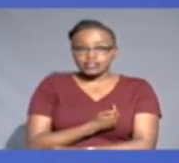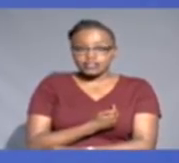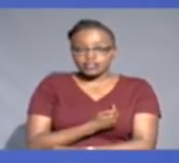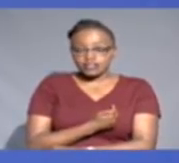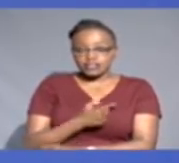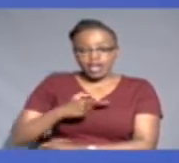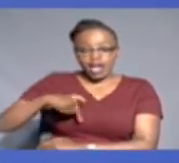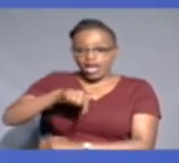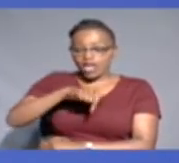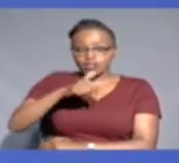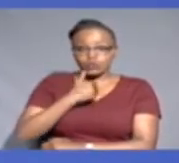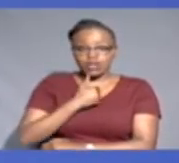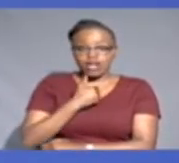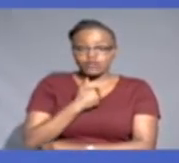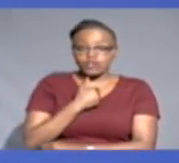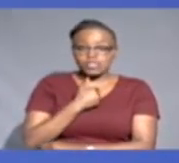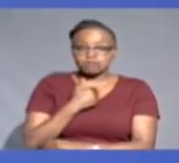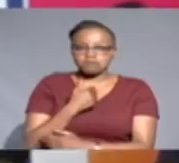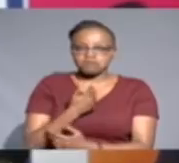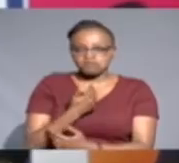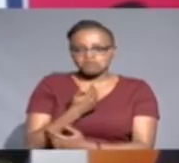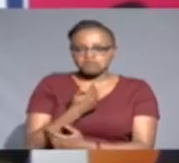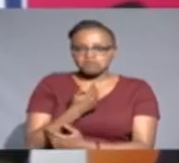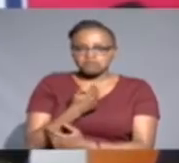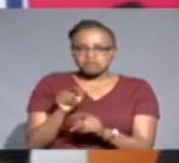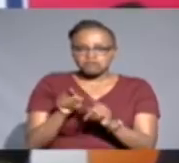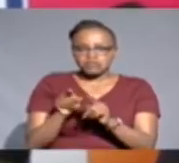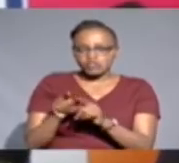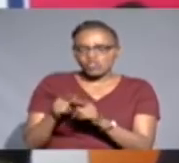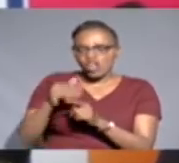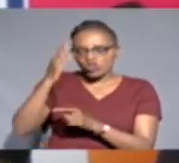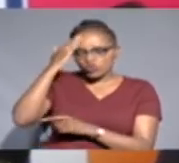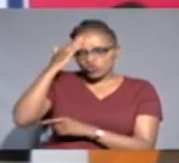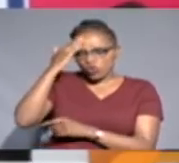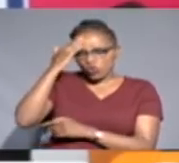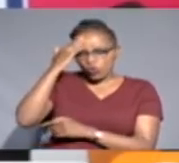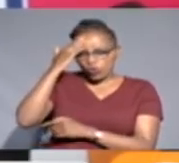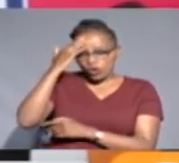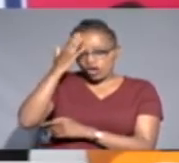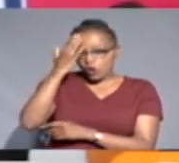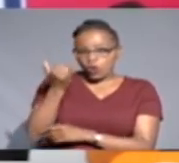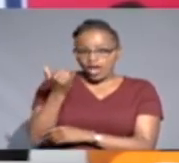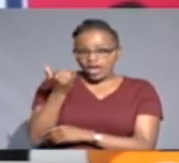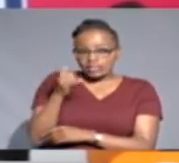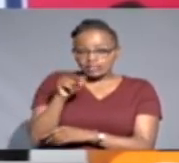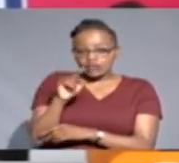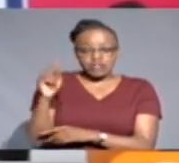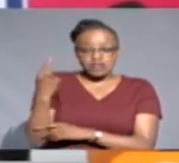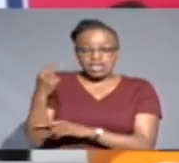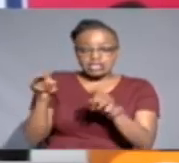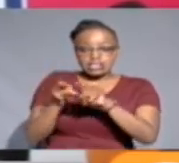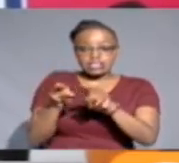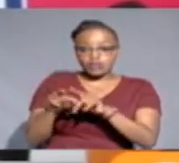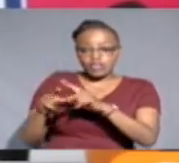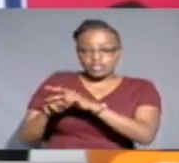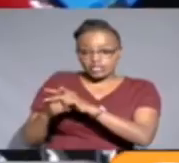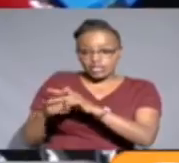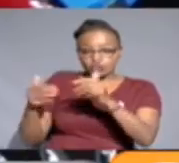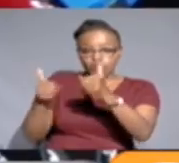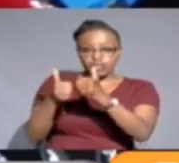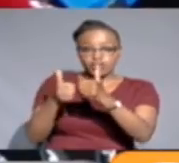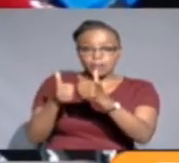we will have this fact tomorrow, because it will not be the same first 11 at the beginning of the